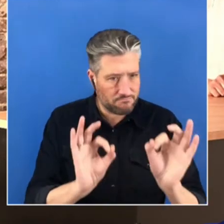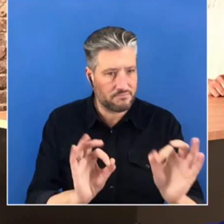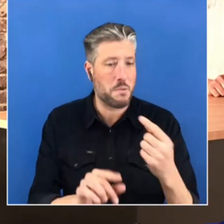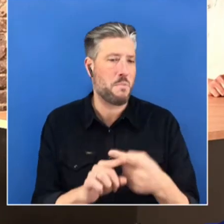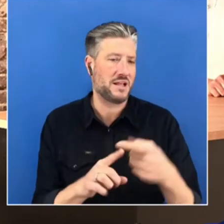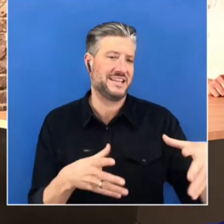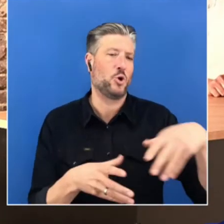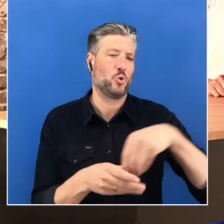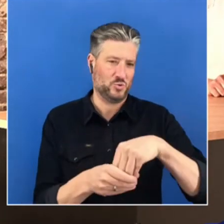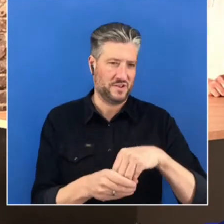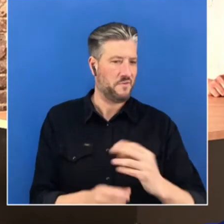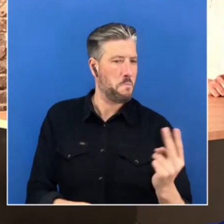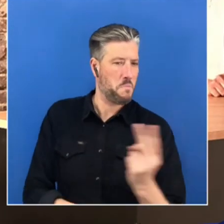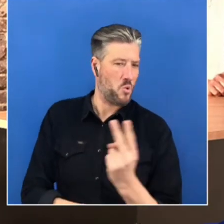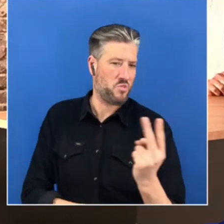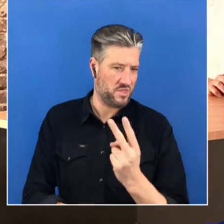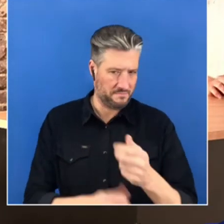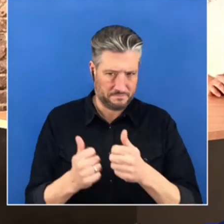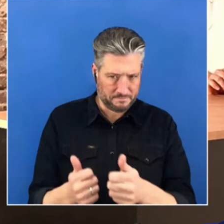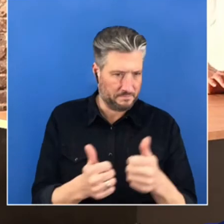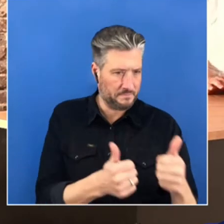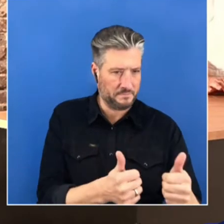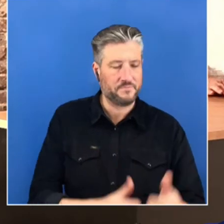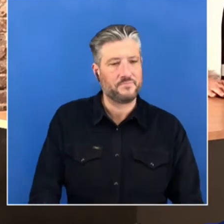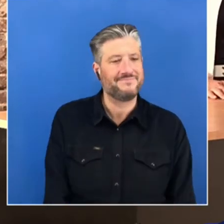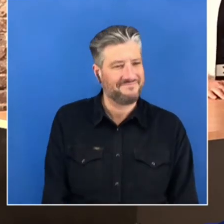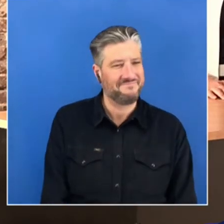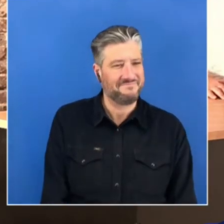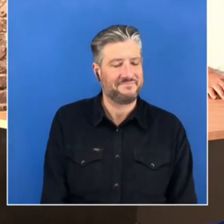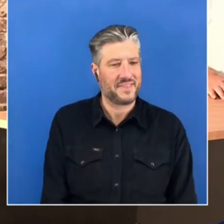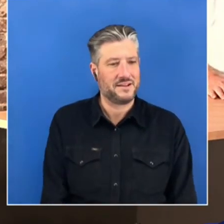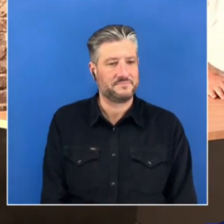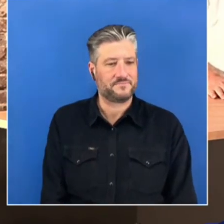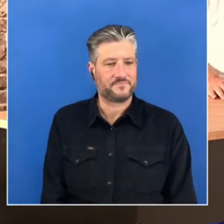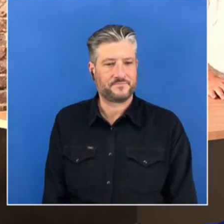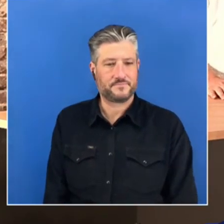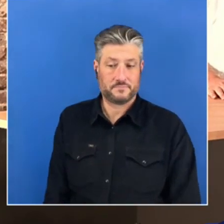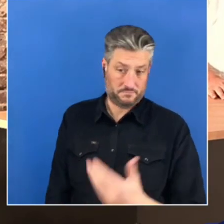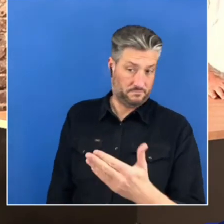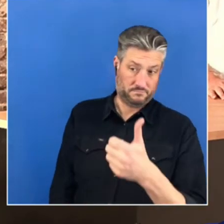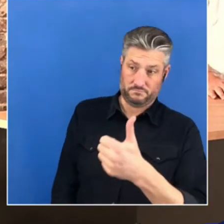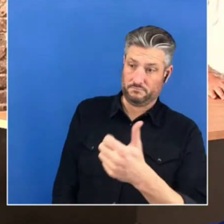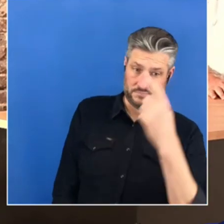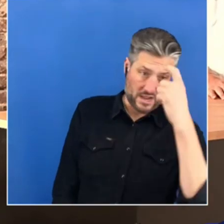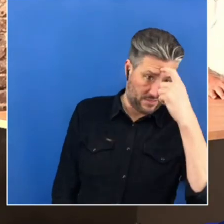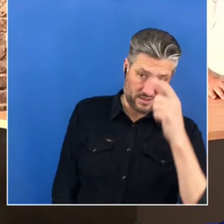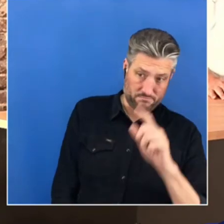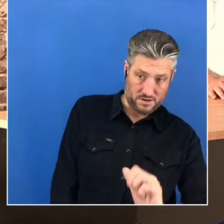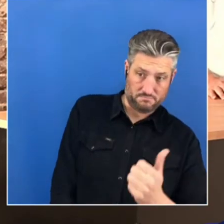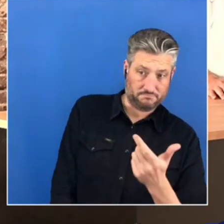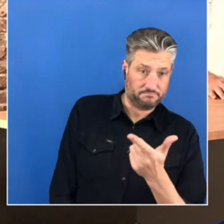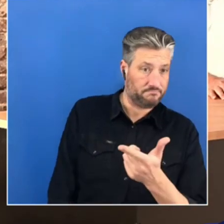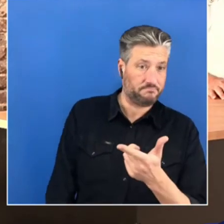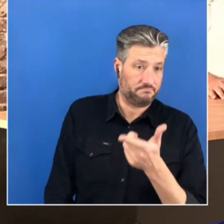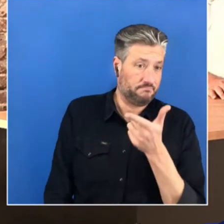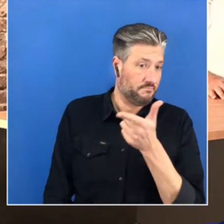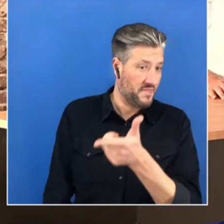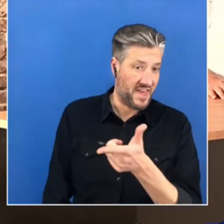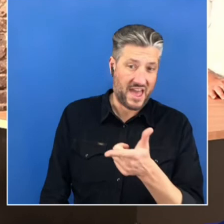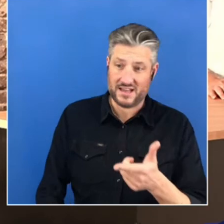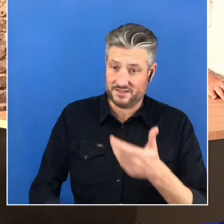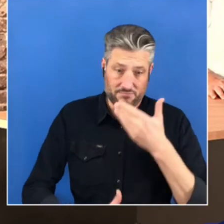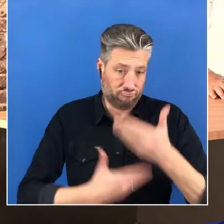John, you hope that answers the question. Yeah. No, that's well said. I don't think I have anything to add to that. All right. I think we have